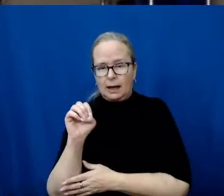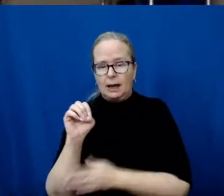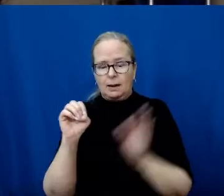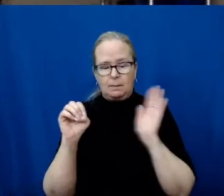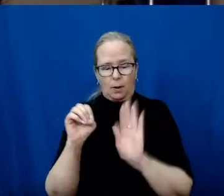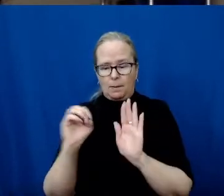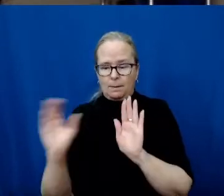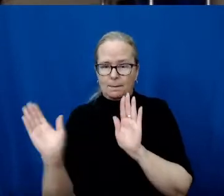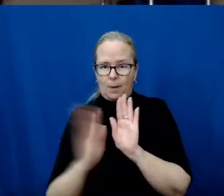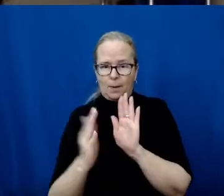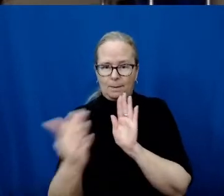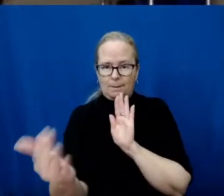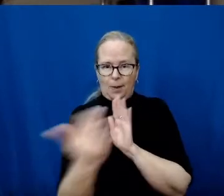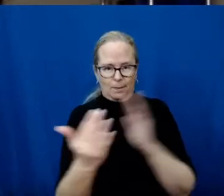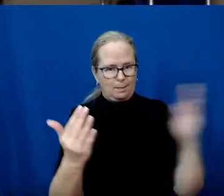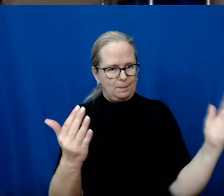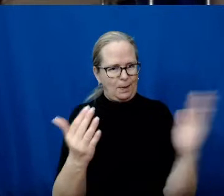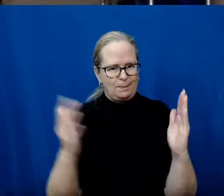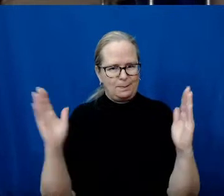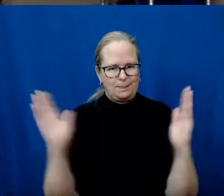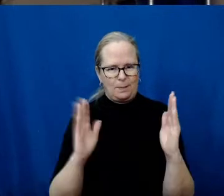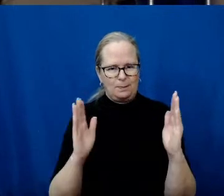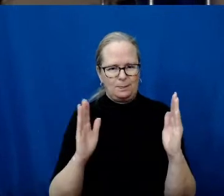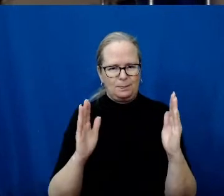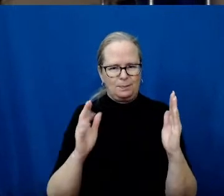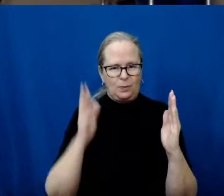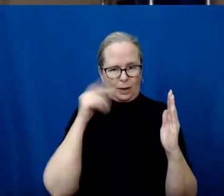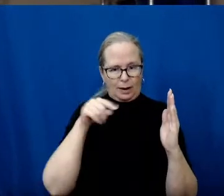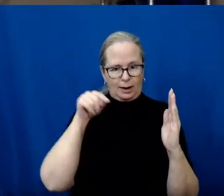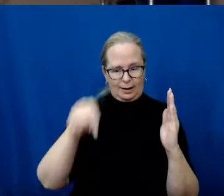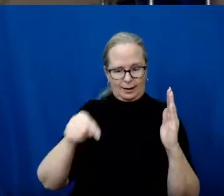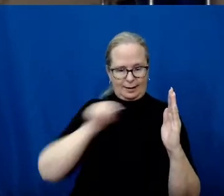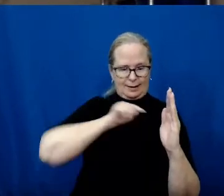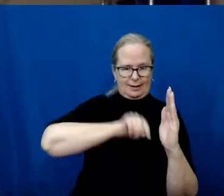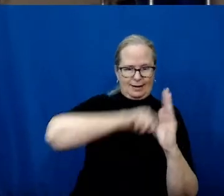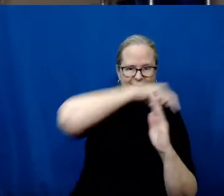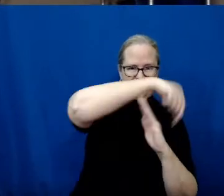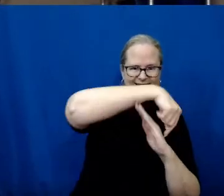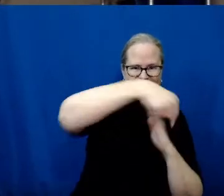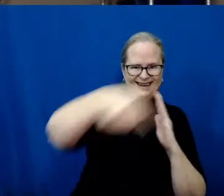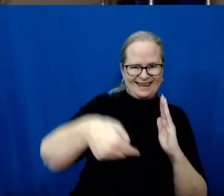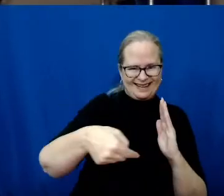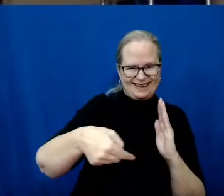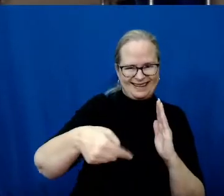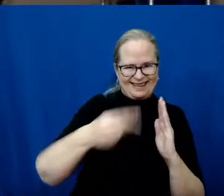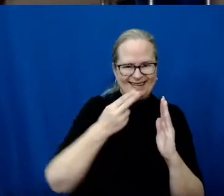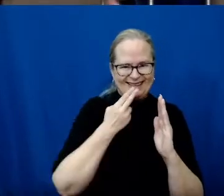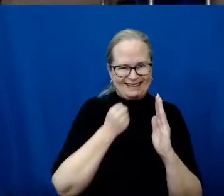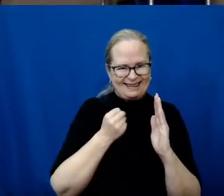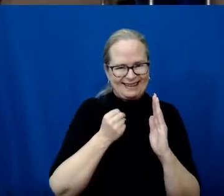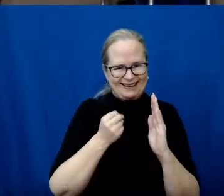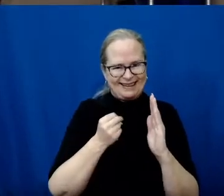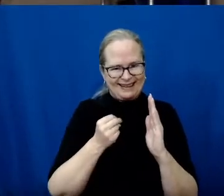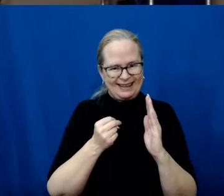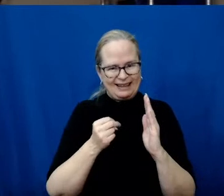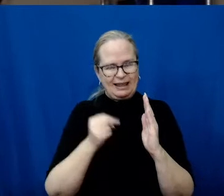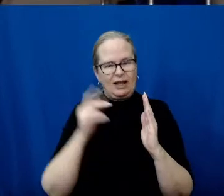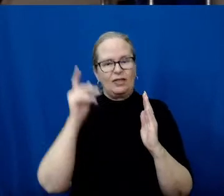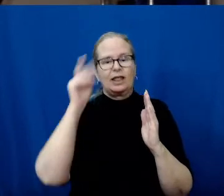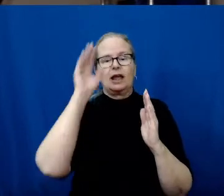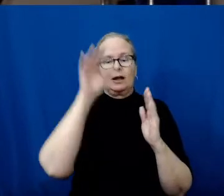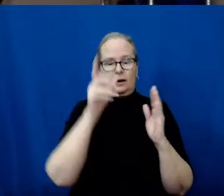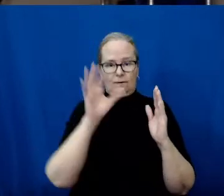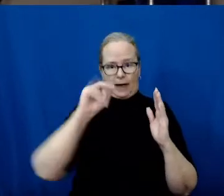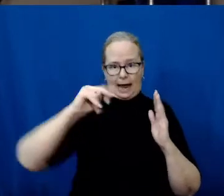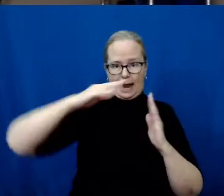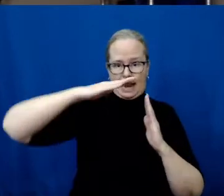are not as, efficient at pulling particles out like a HEPA filter, it's because you're moving more air through it. And